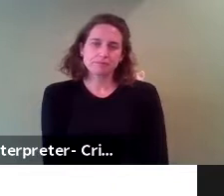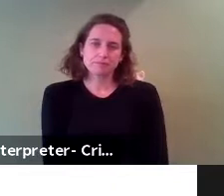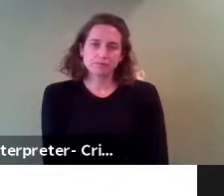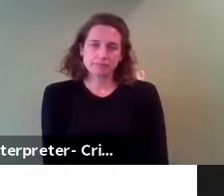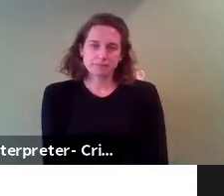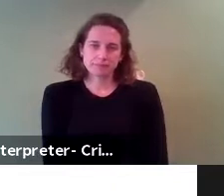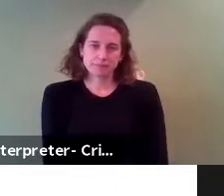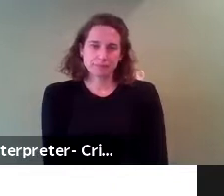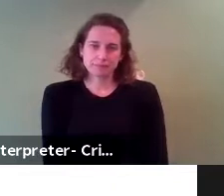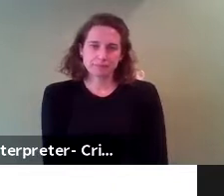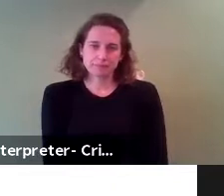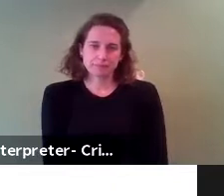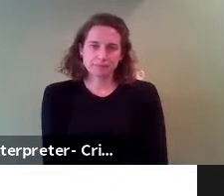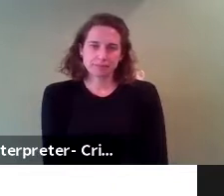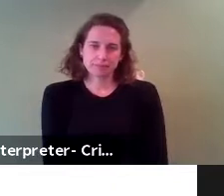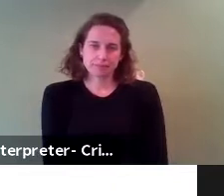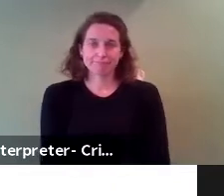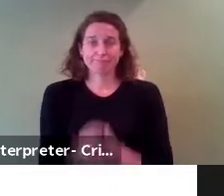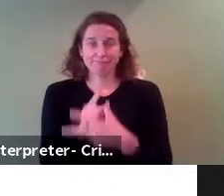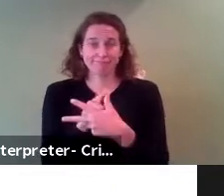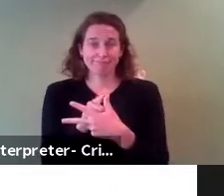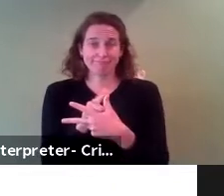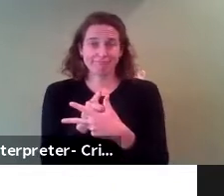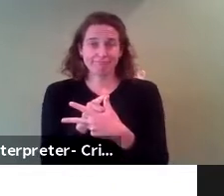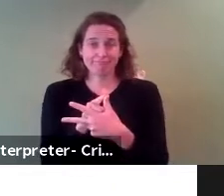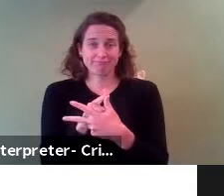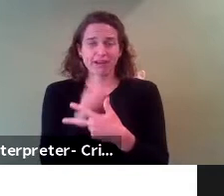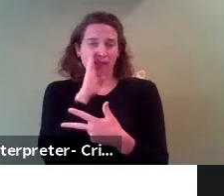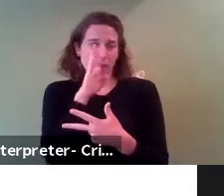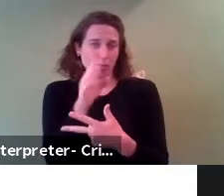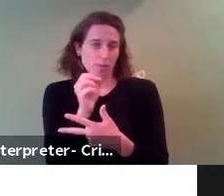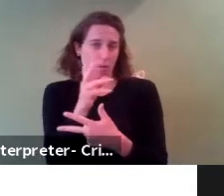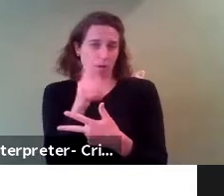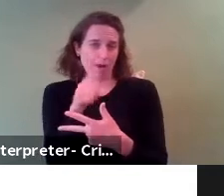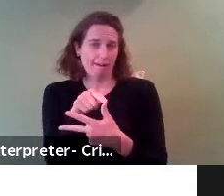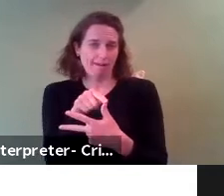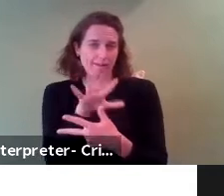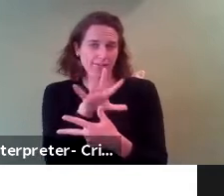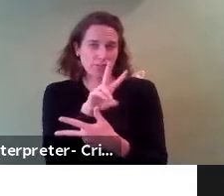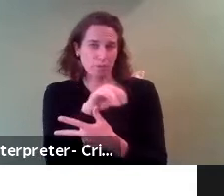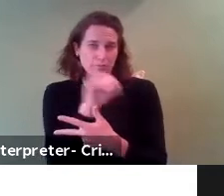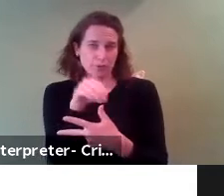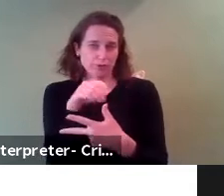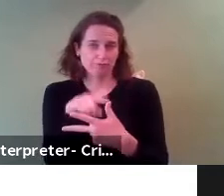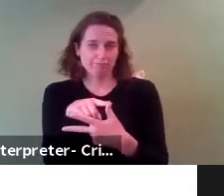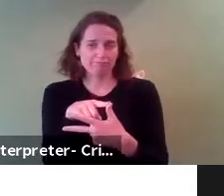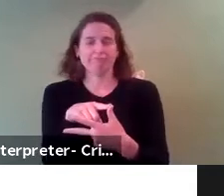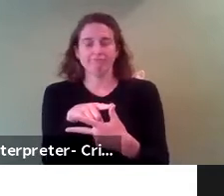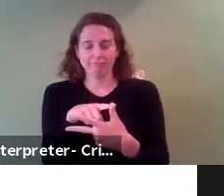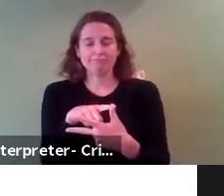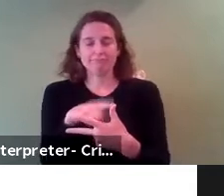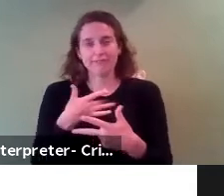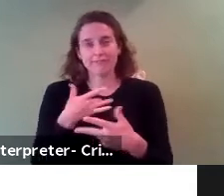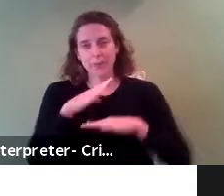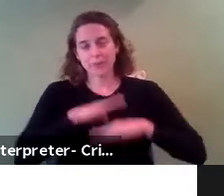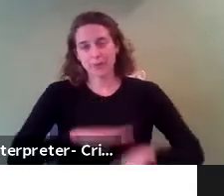So it actually looks like a slight majority again, or a majority now think they'll be okay. And actually that's very encouraging. I do wonder,